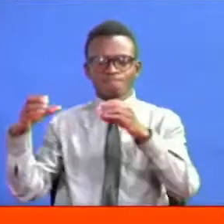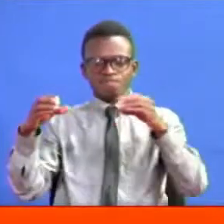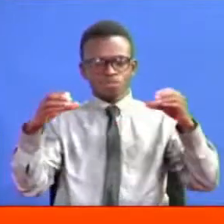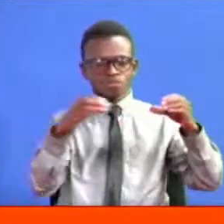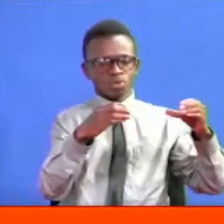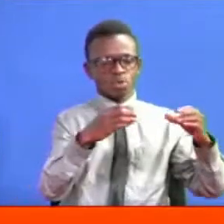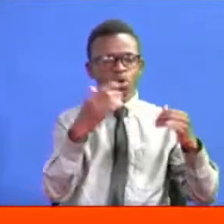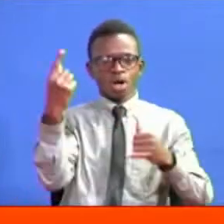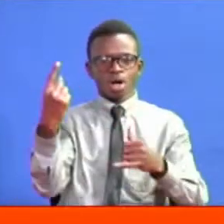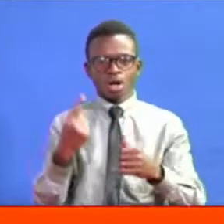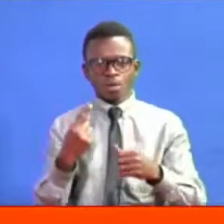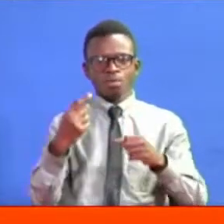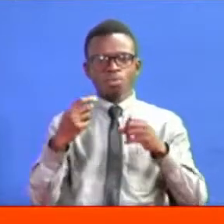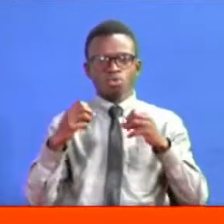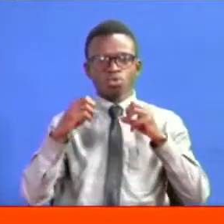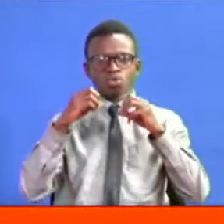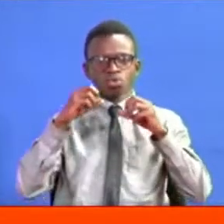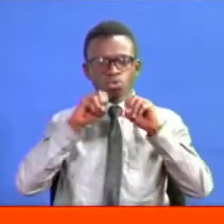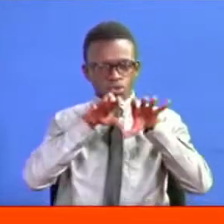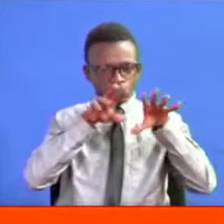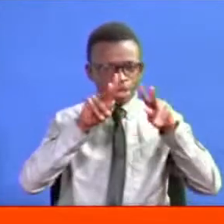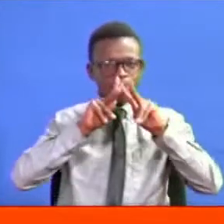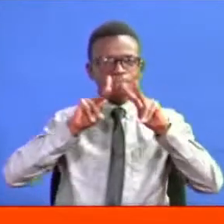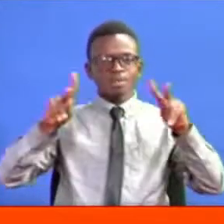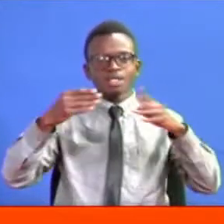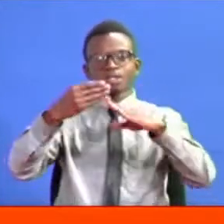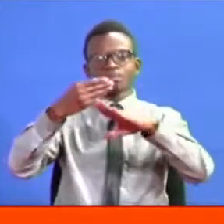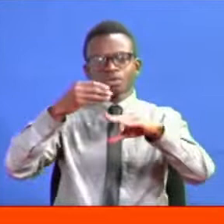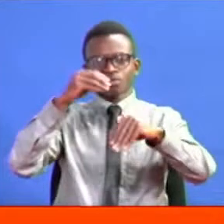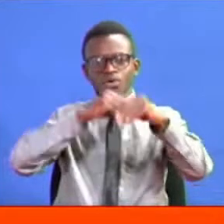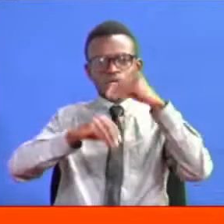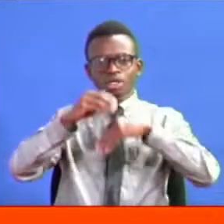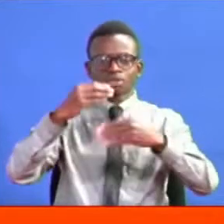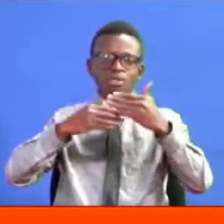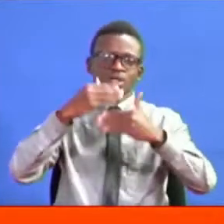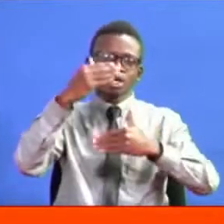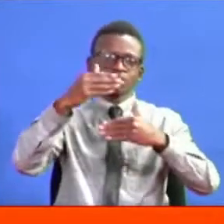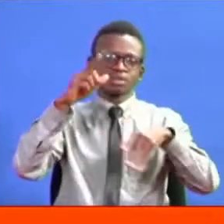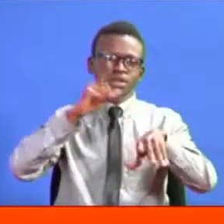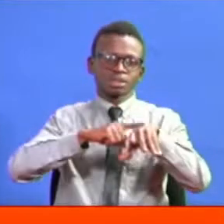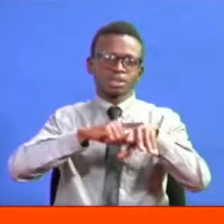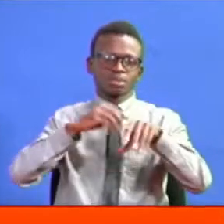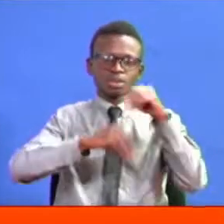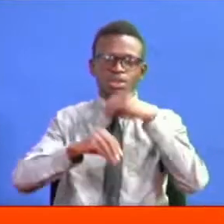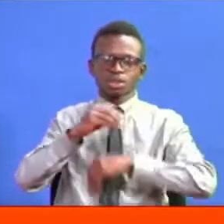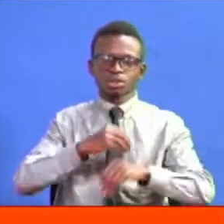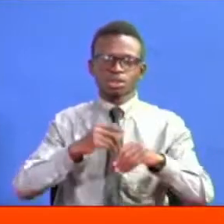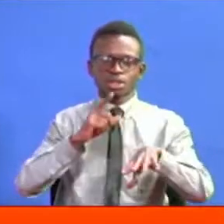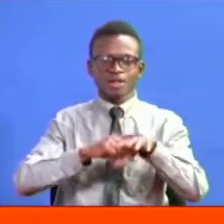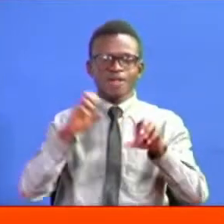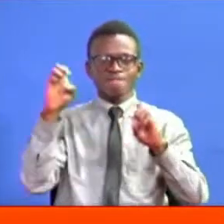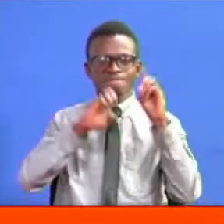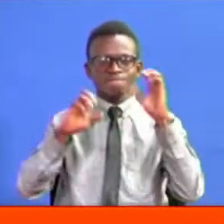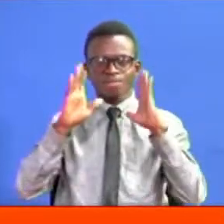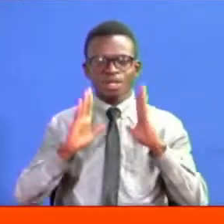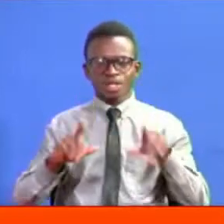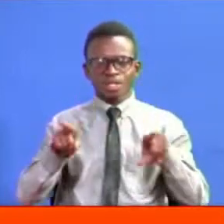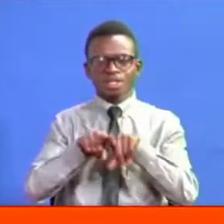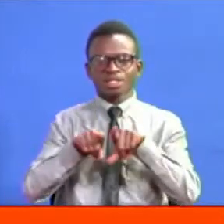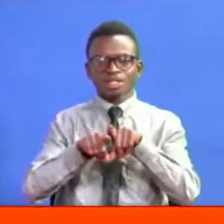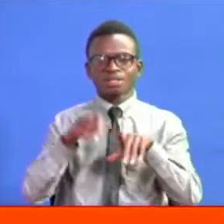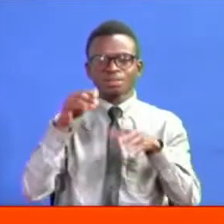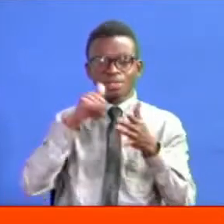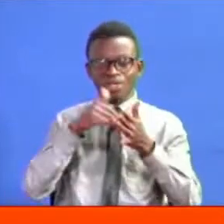to channel the message of maintaining peace before, during, and after the polls. Well, entertainers too have not been left